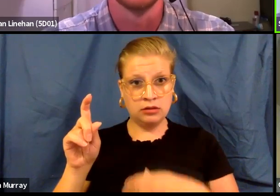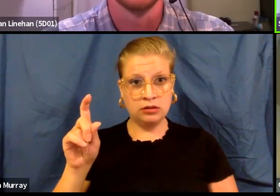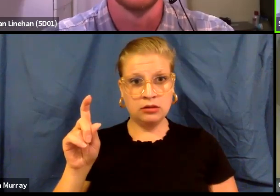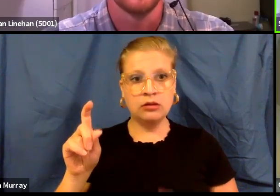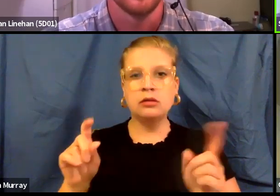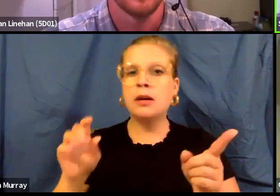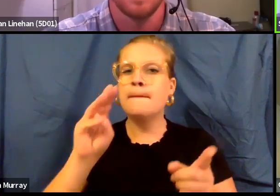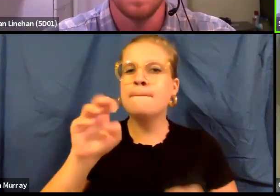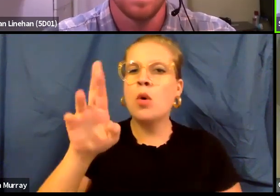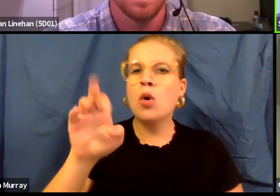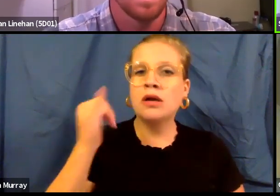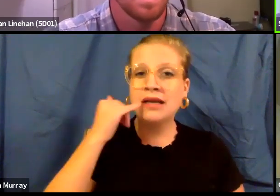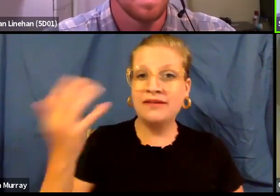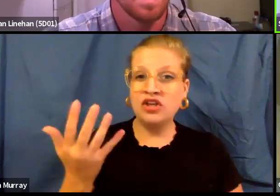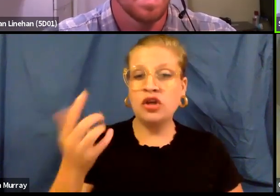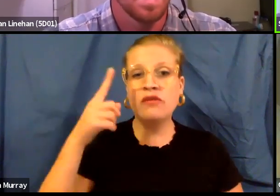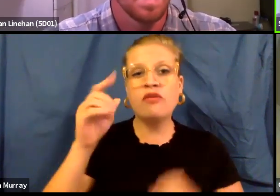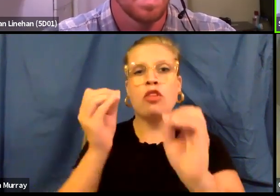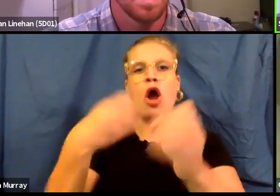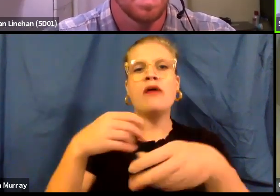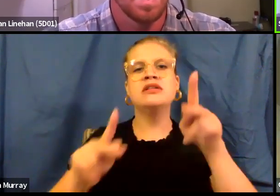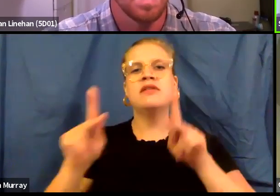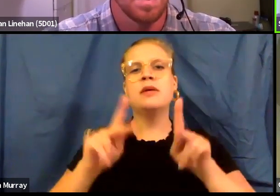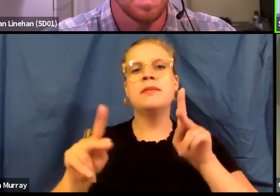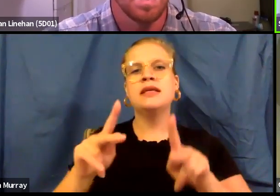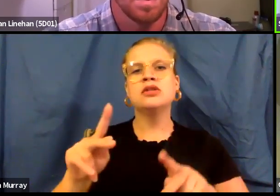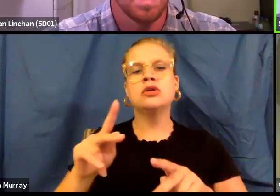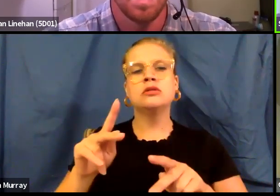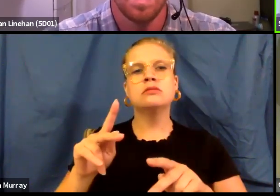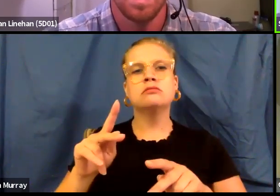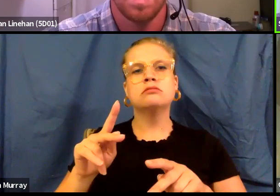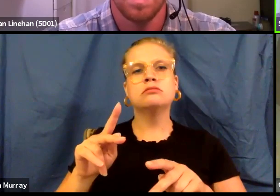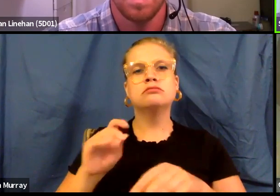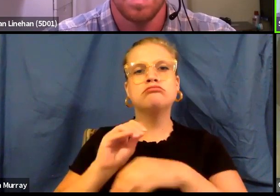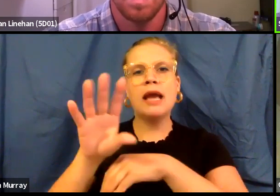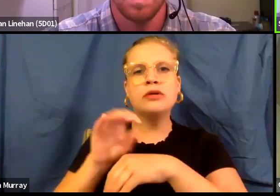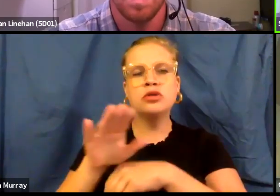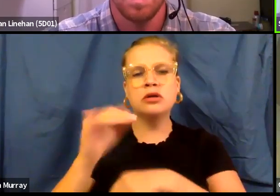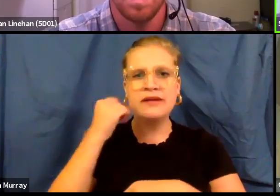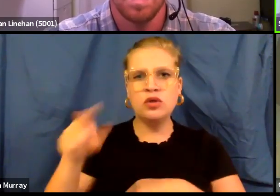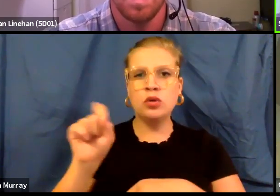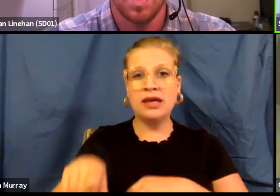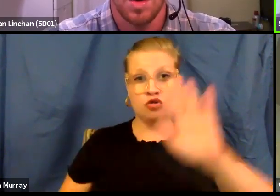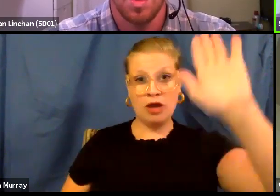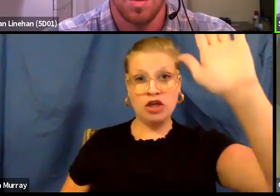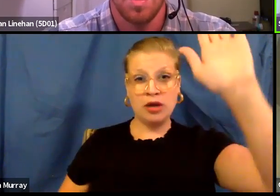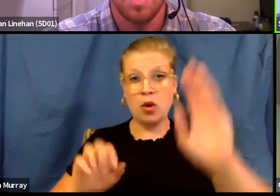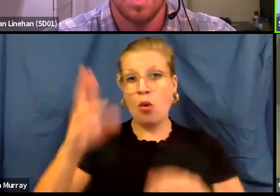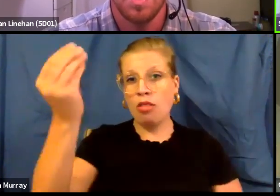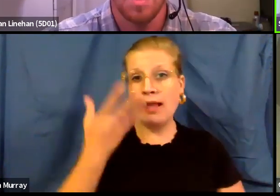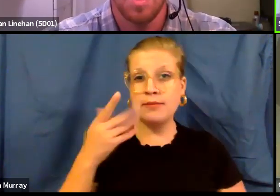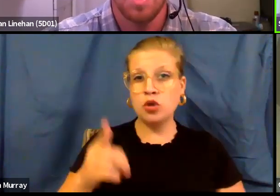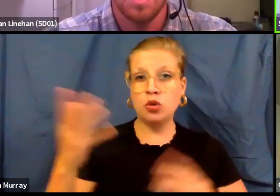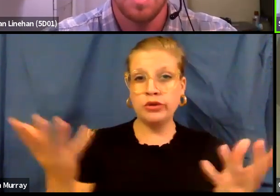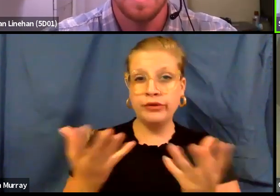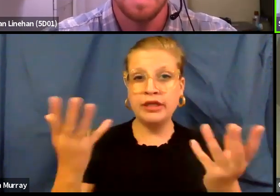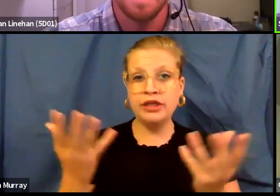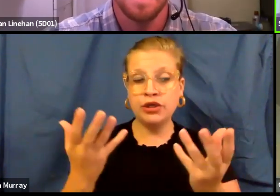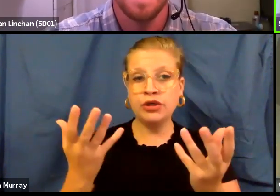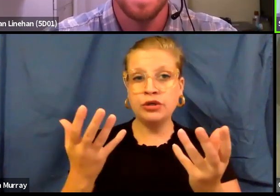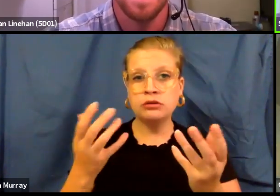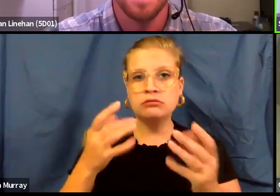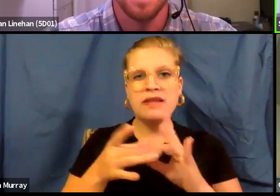If you're on the line for the Office of the People's Council, and you can raise your hand, if you can use the raise hand function, or let us know you're here in the